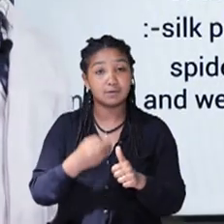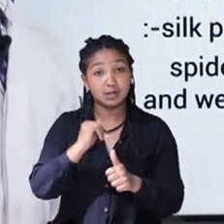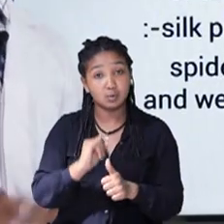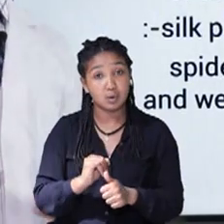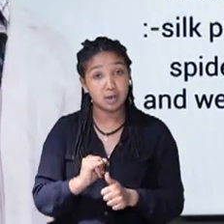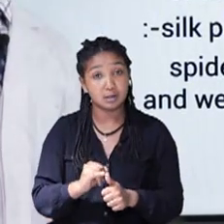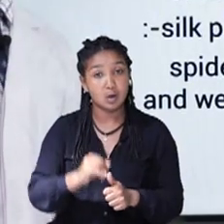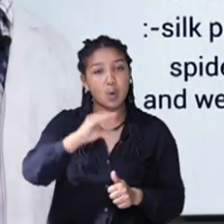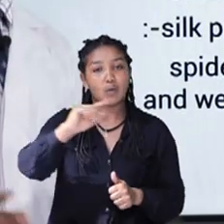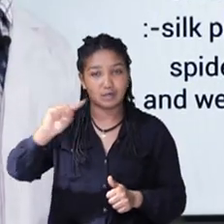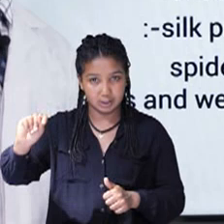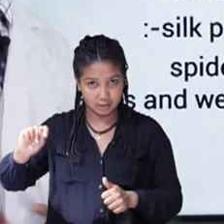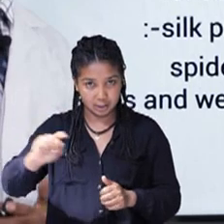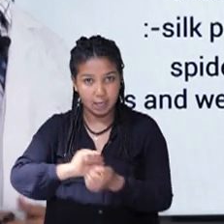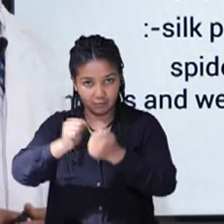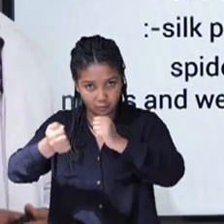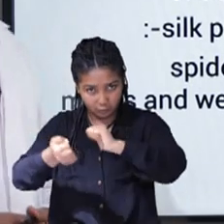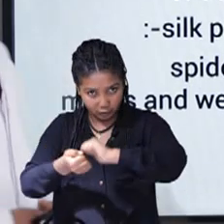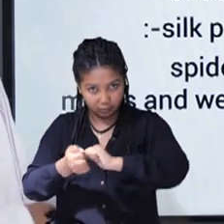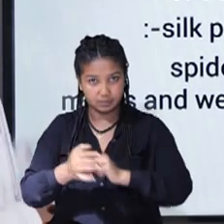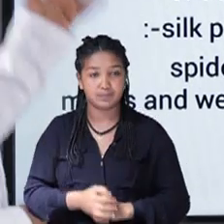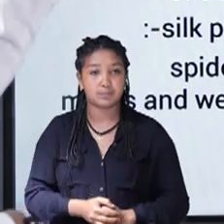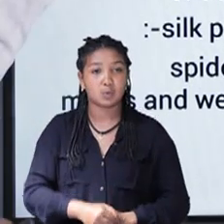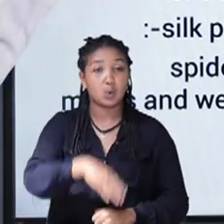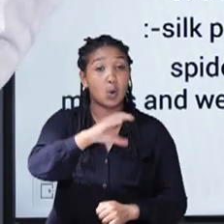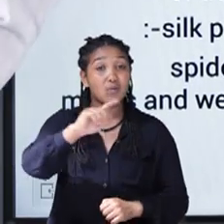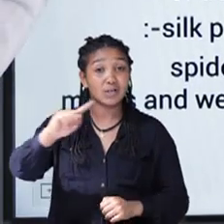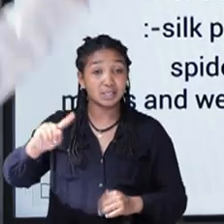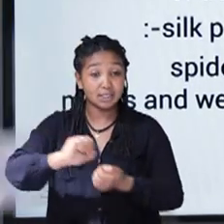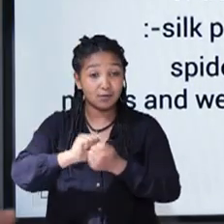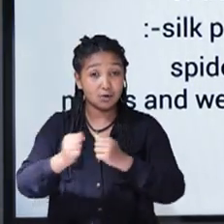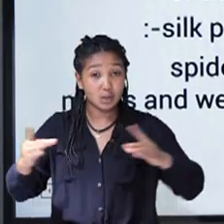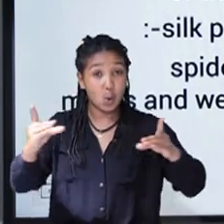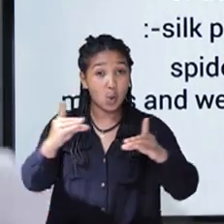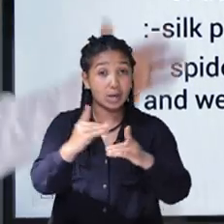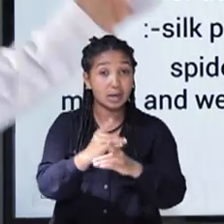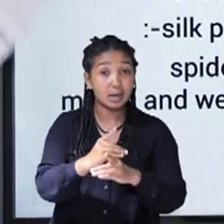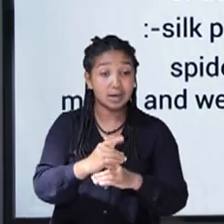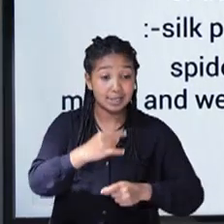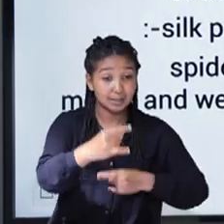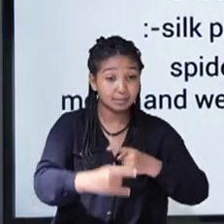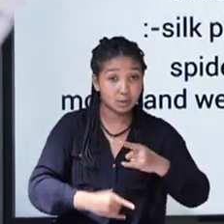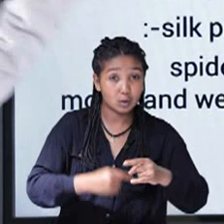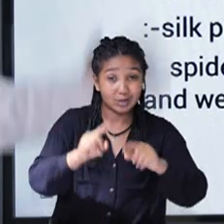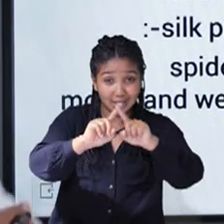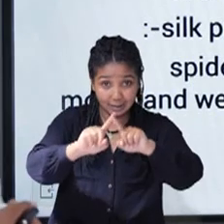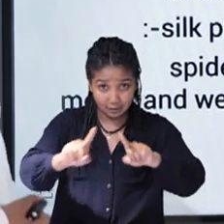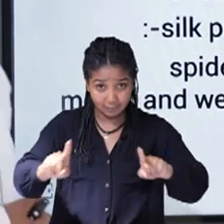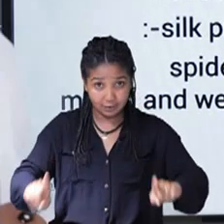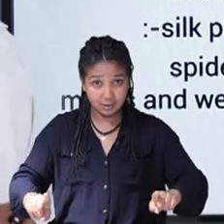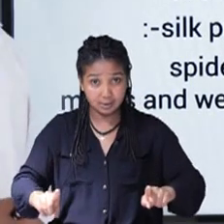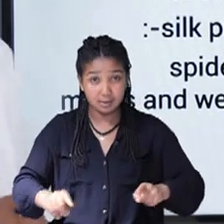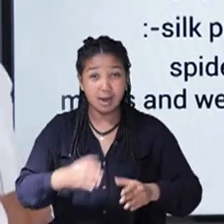one is convergent evolution. Convergent evolution occurs when a species of